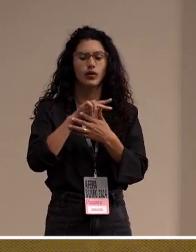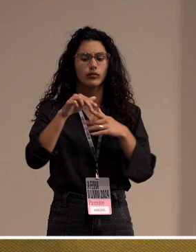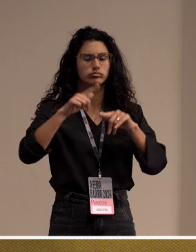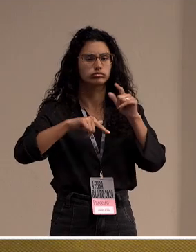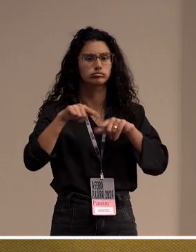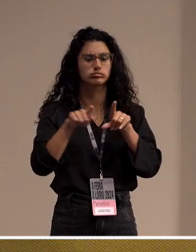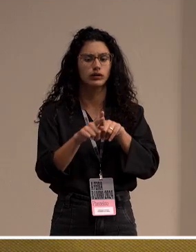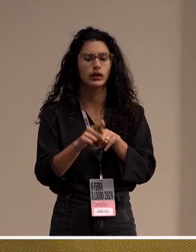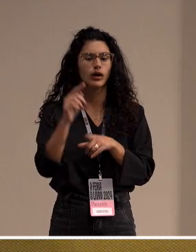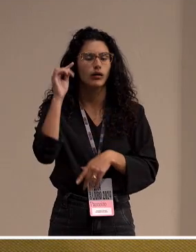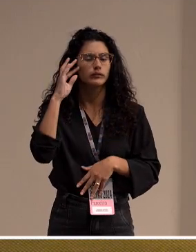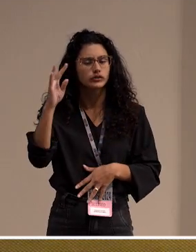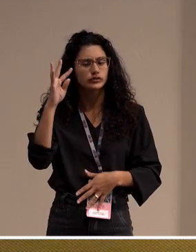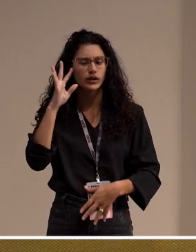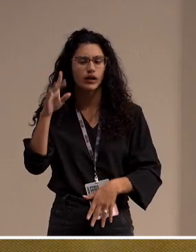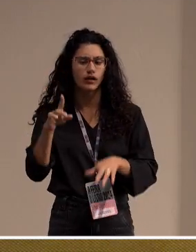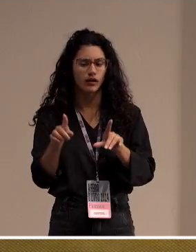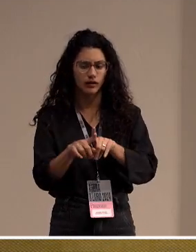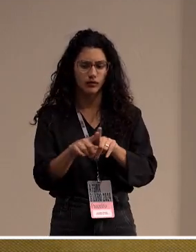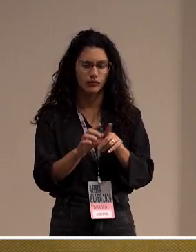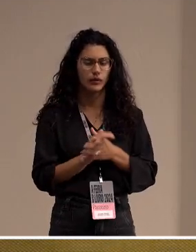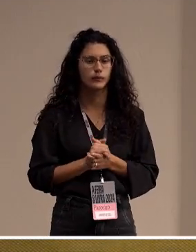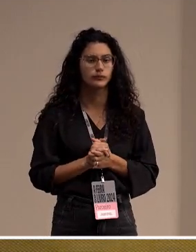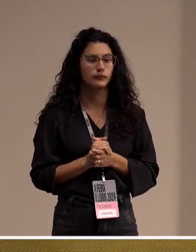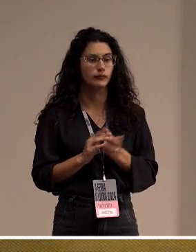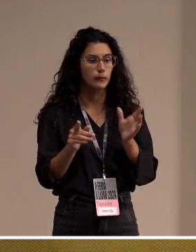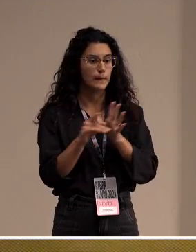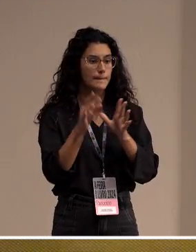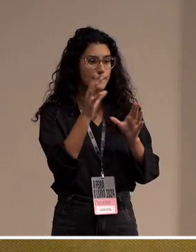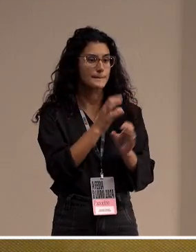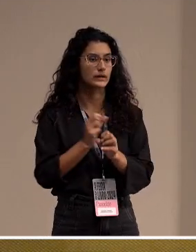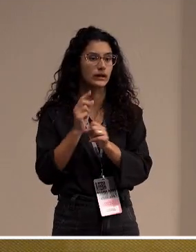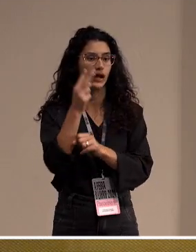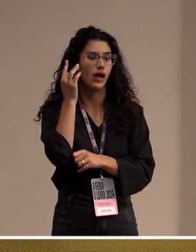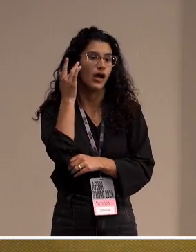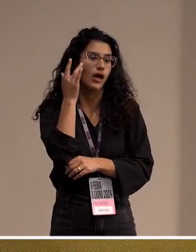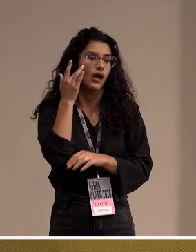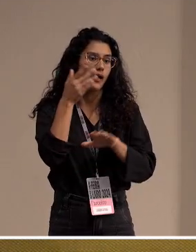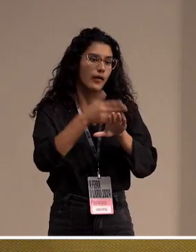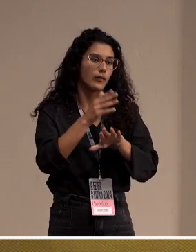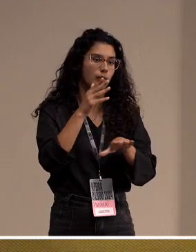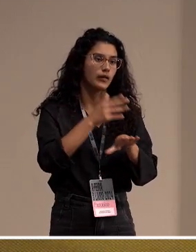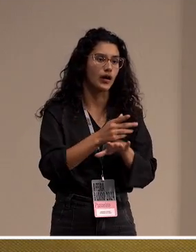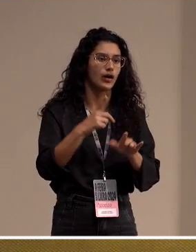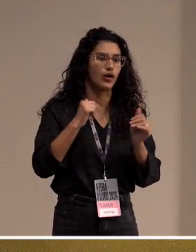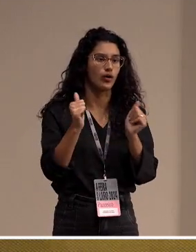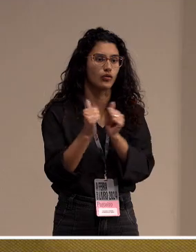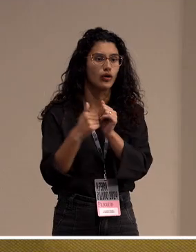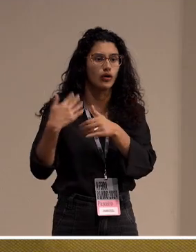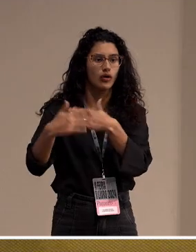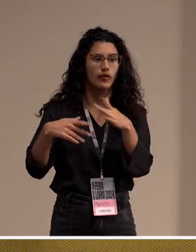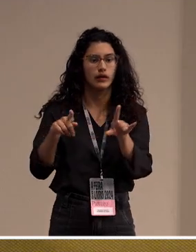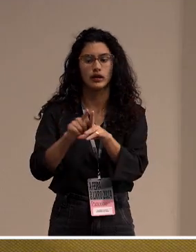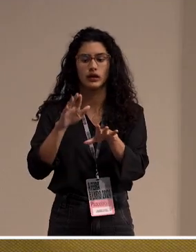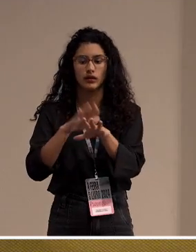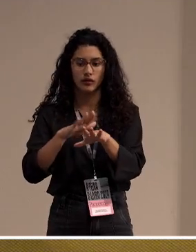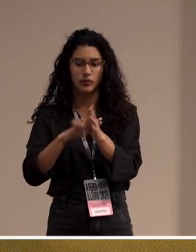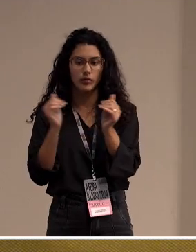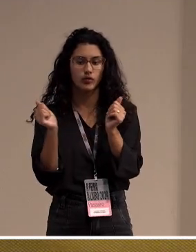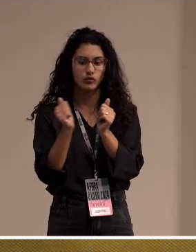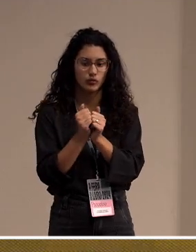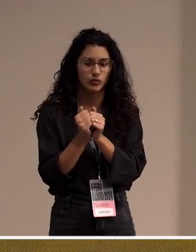For example, the spiritual practices that my characters conduct are not actually based on